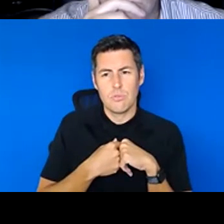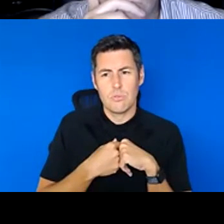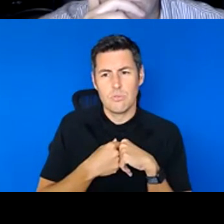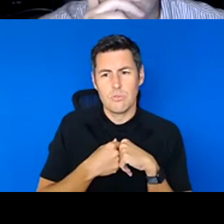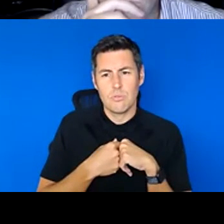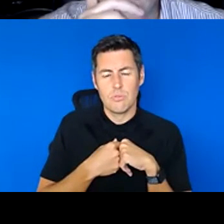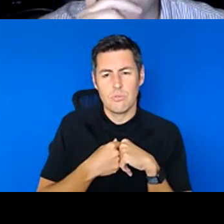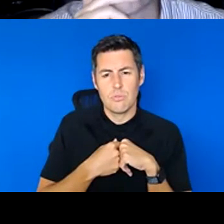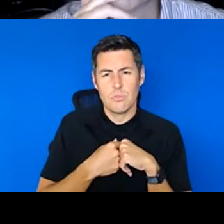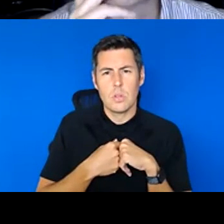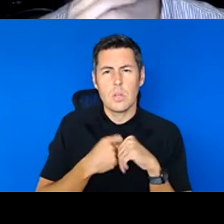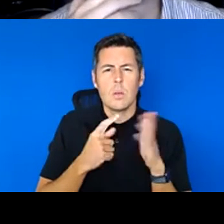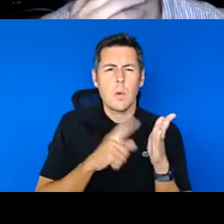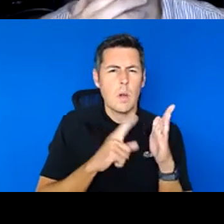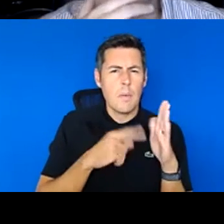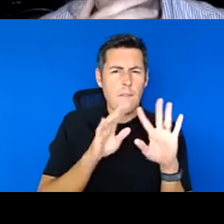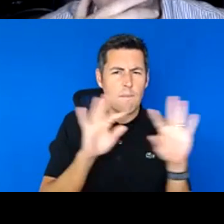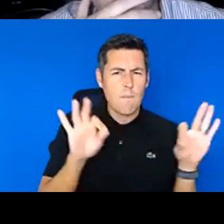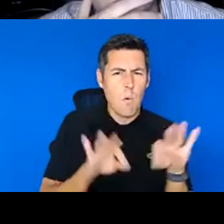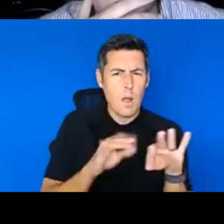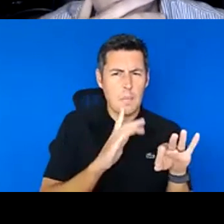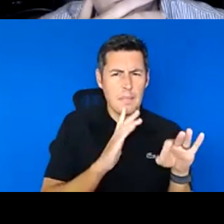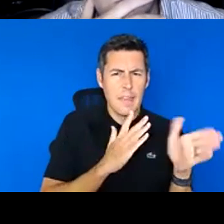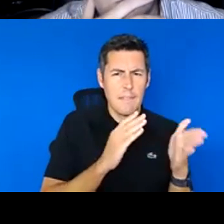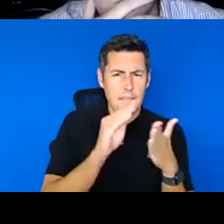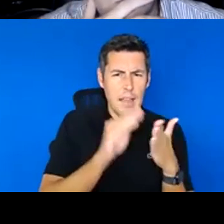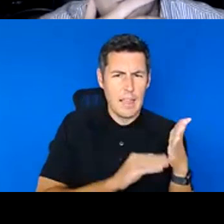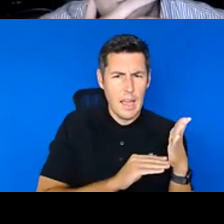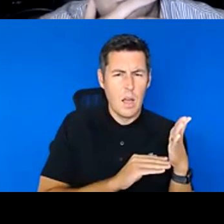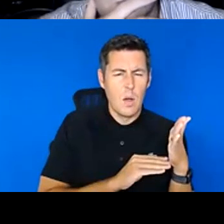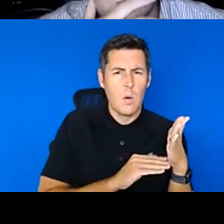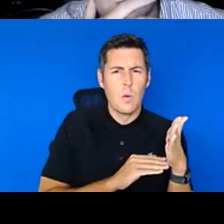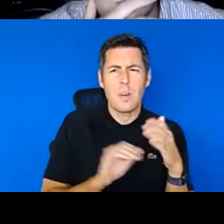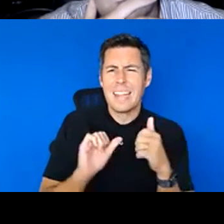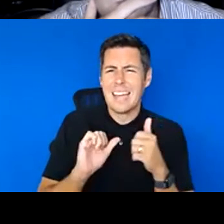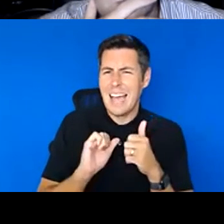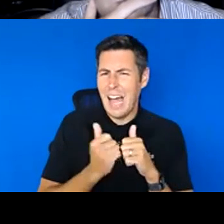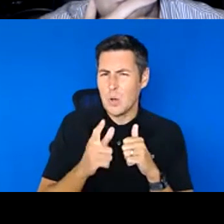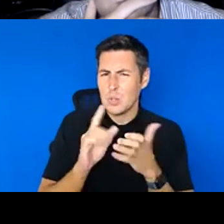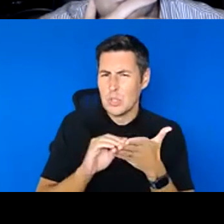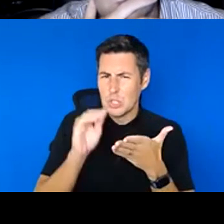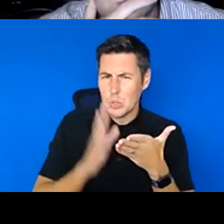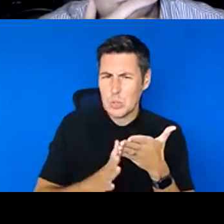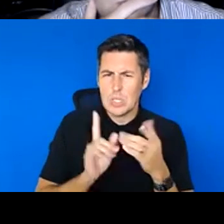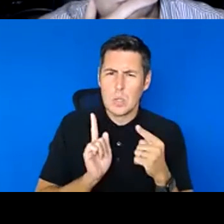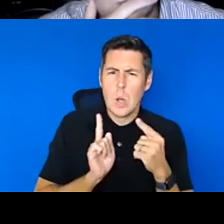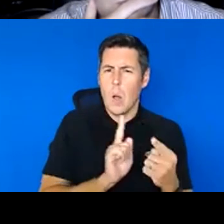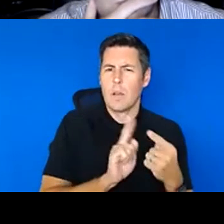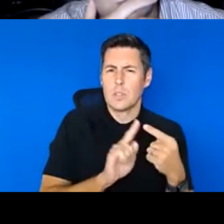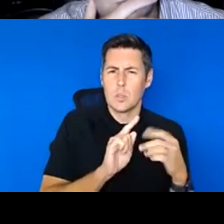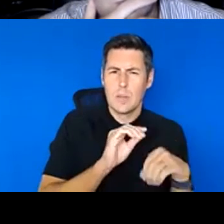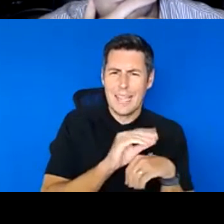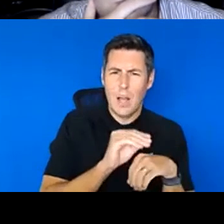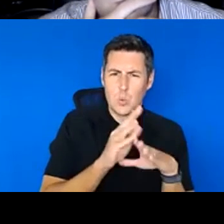they're self-attesting, how do students who are going to counselors have access to that? So I